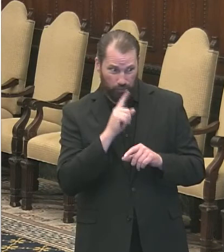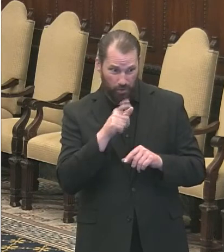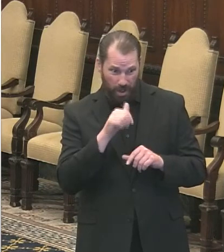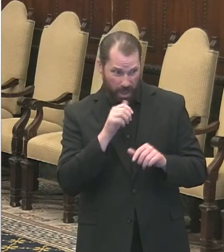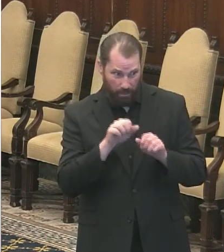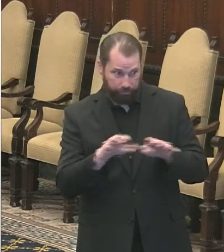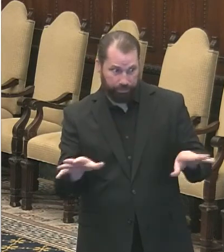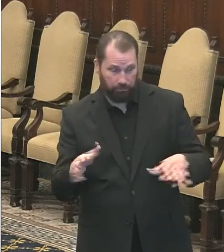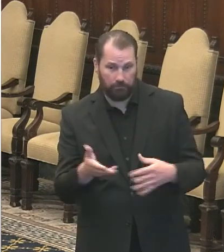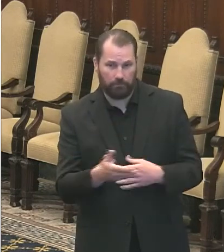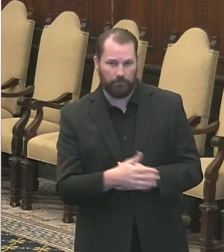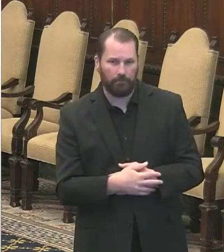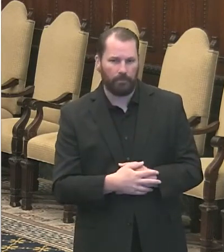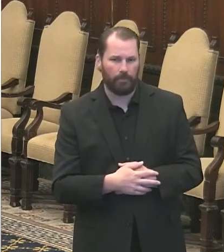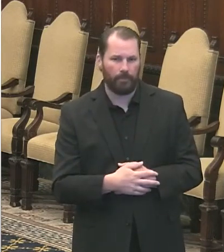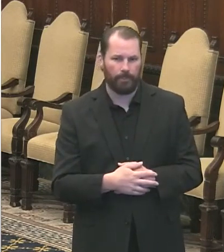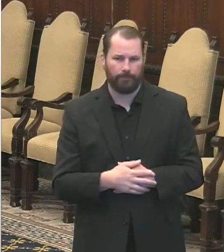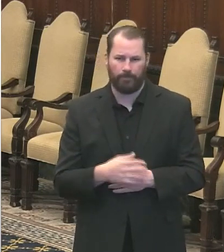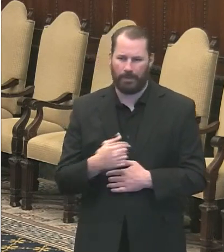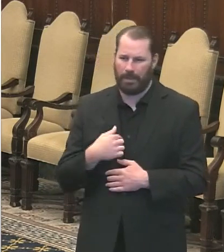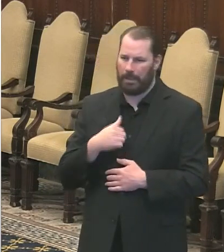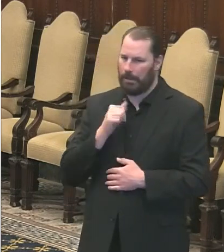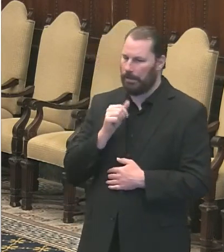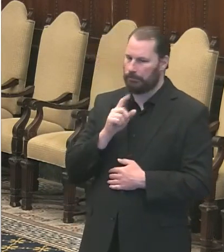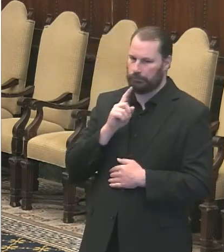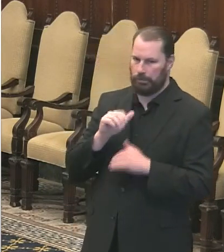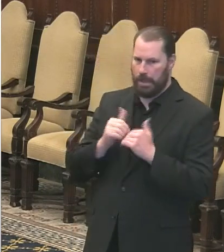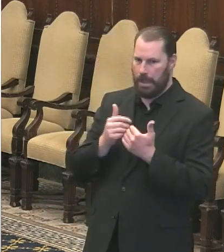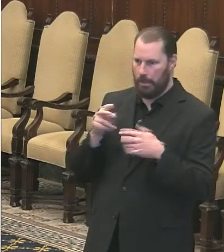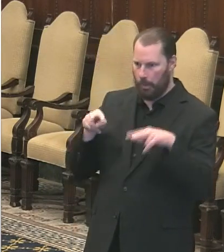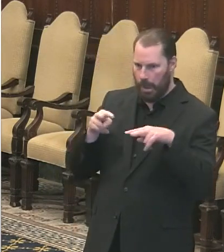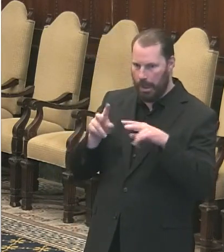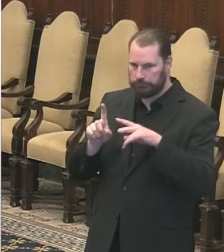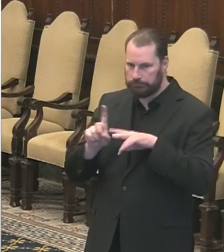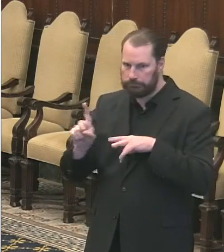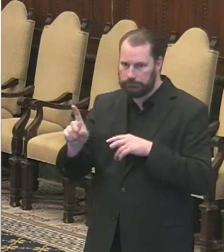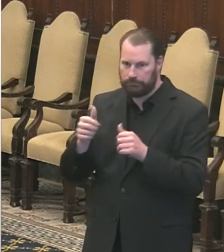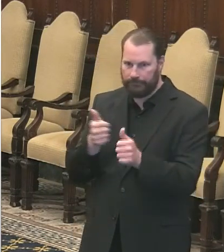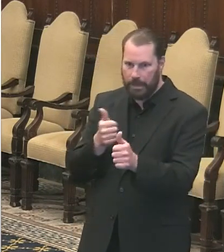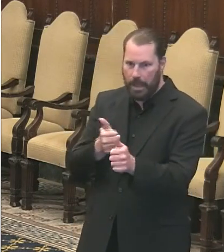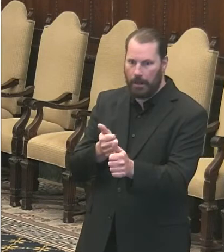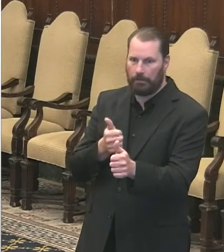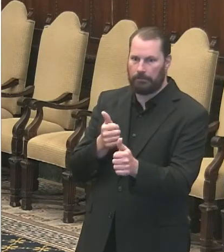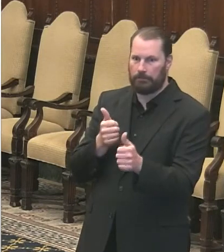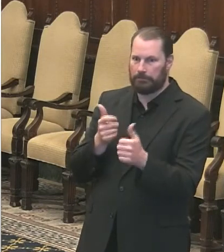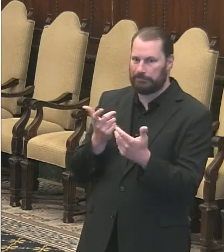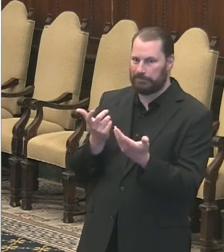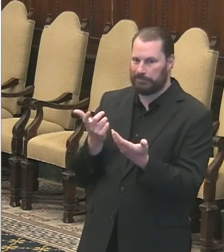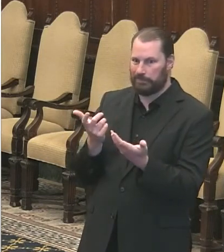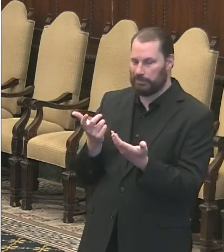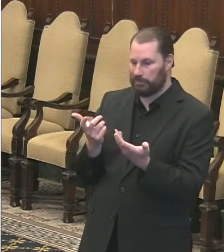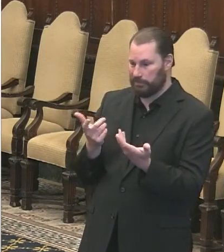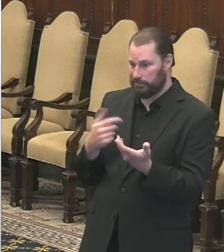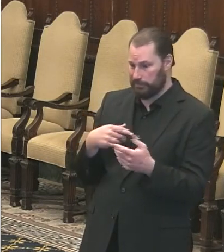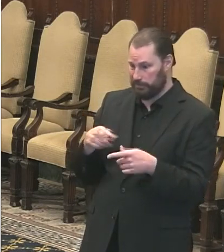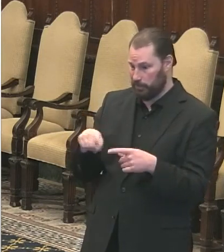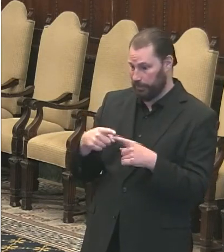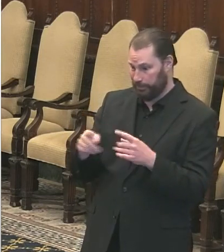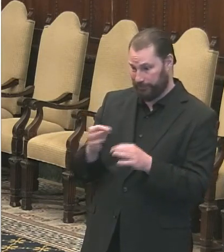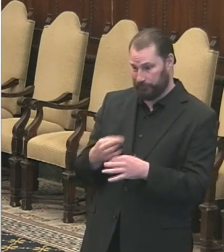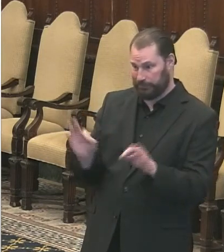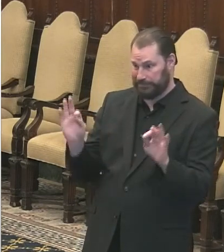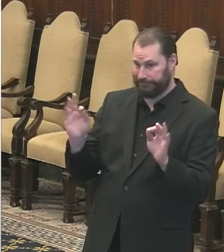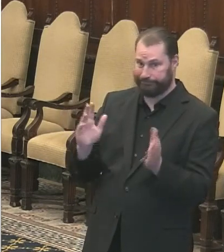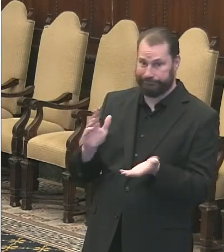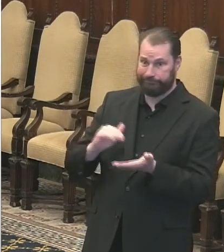we would track those individuals once they're released under a judge's order. Those individuals are free to act on their